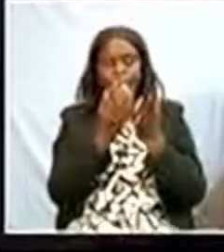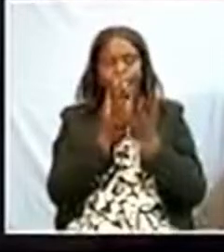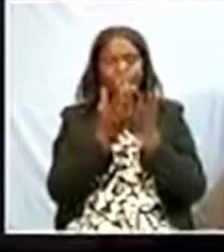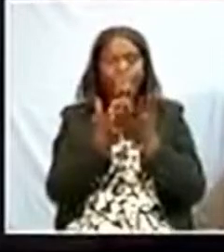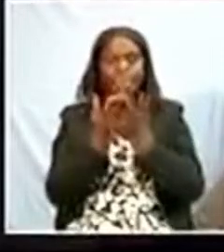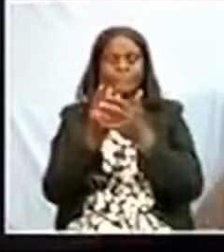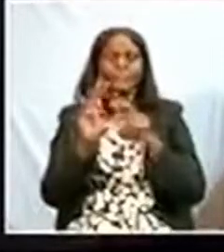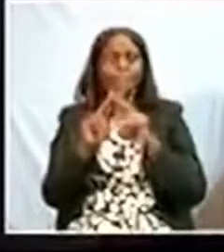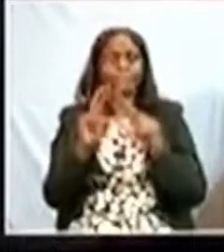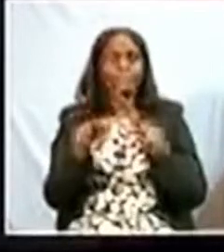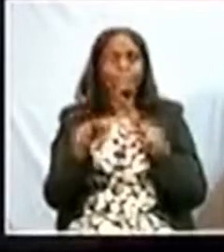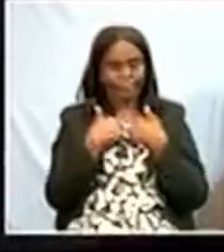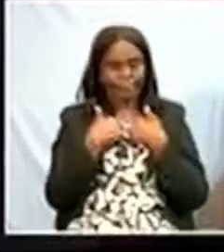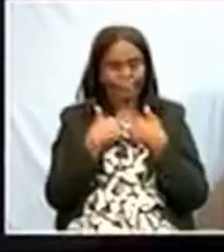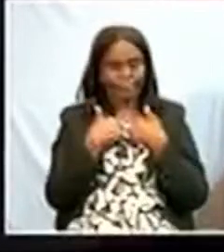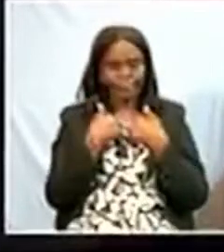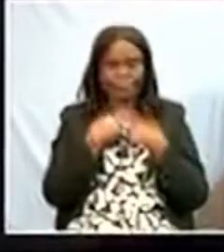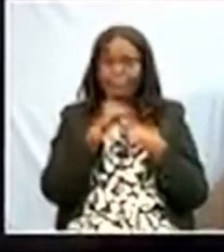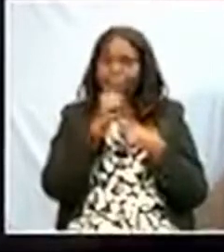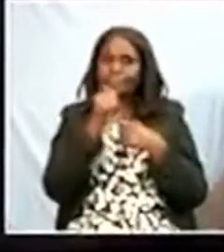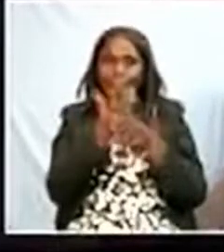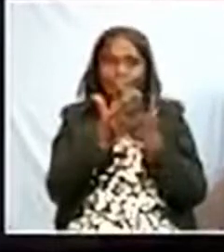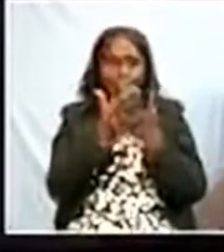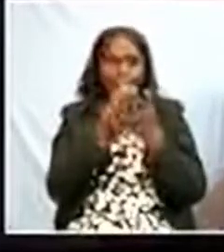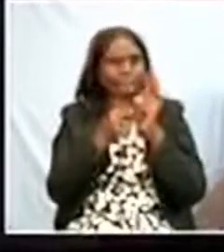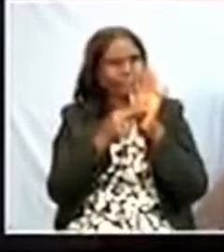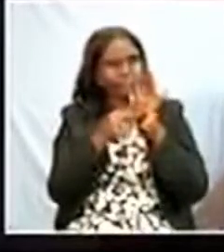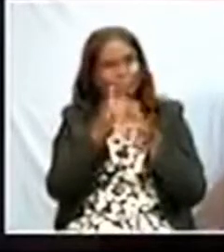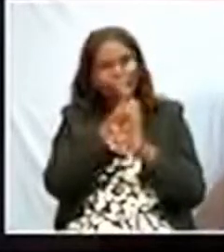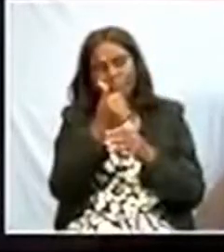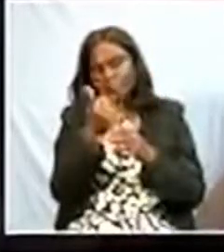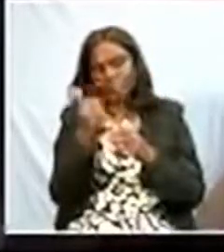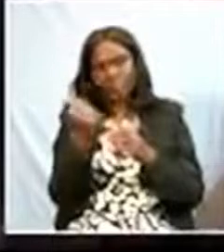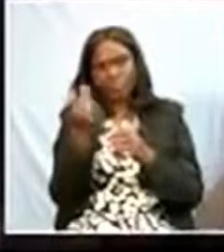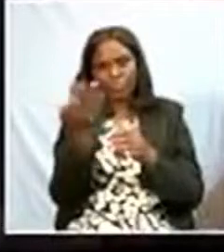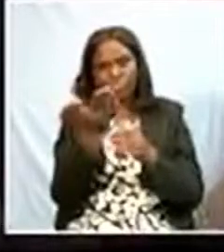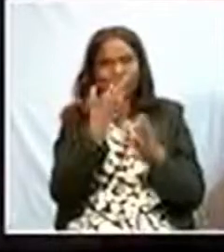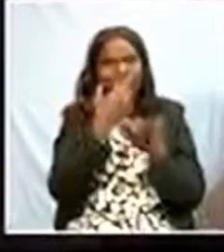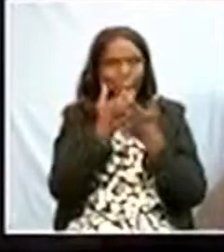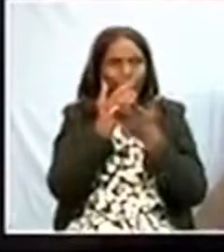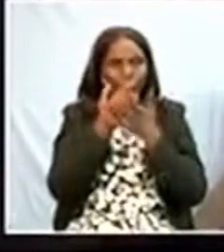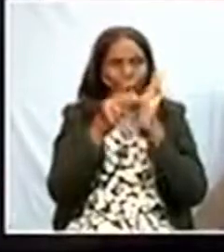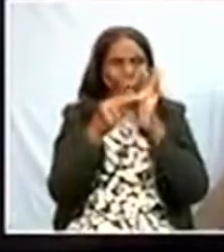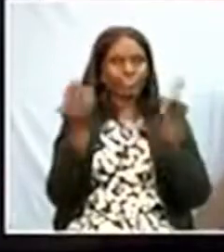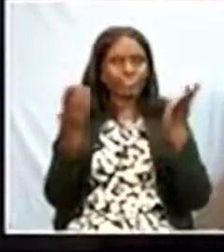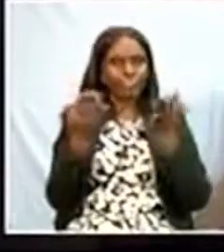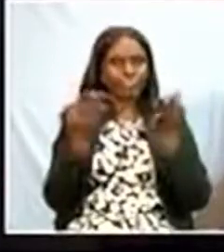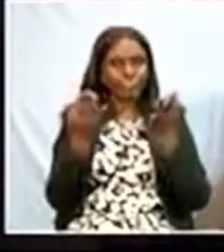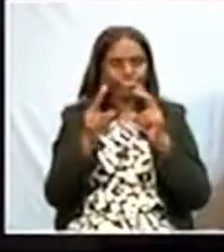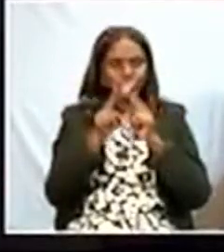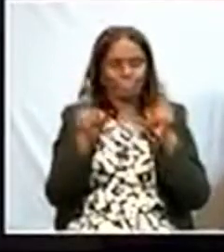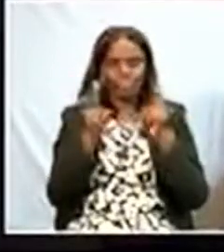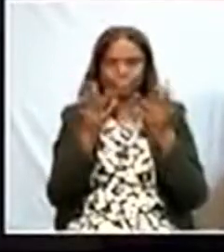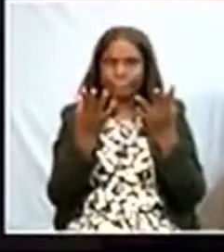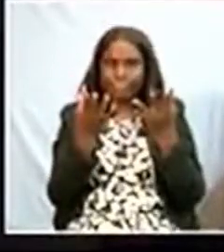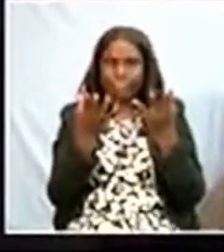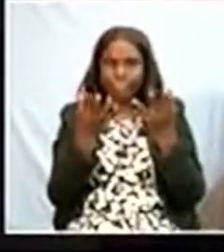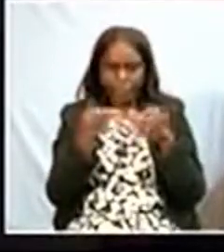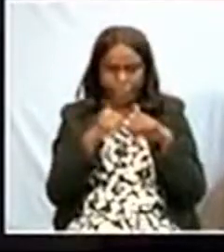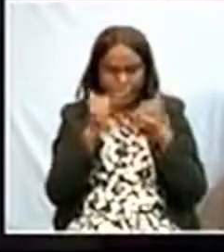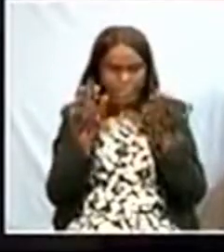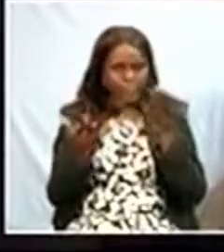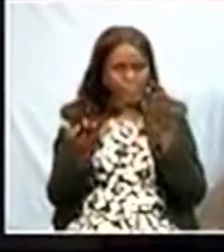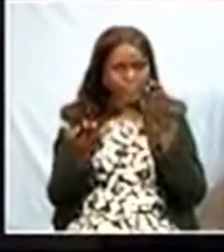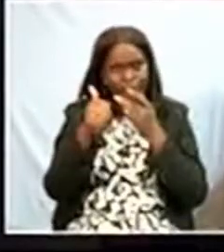submission chair, they have not tendered any evidence so that we